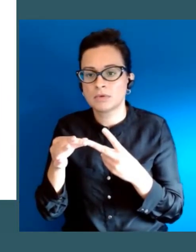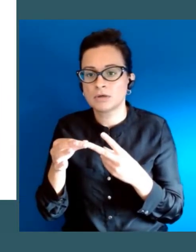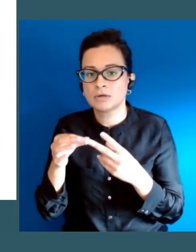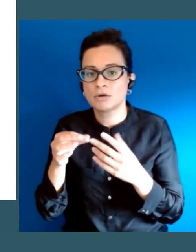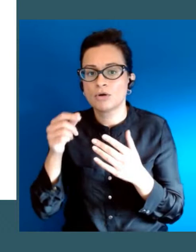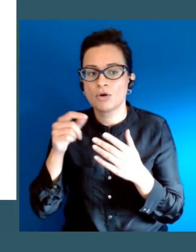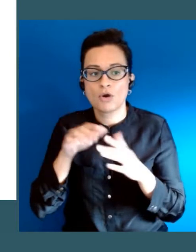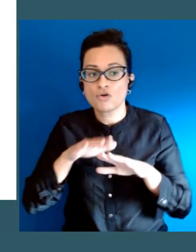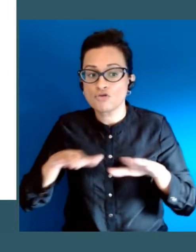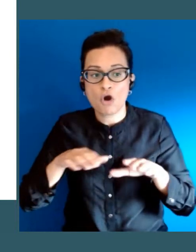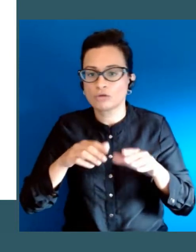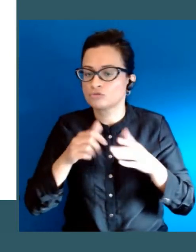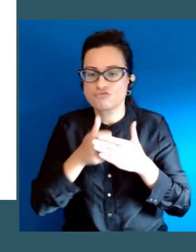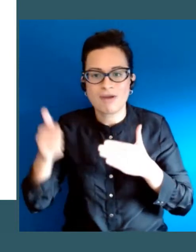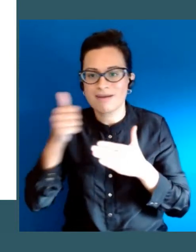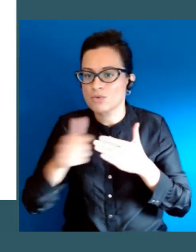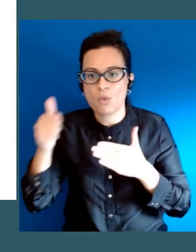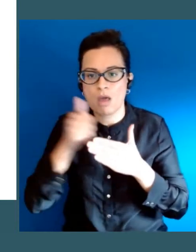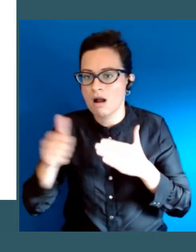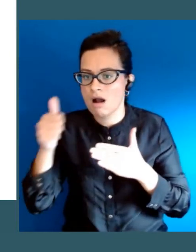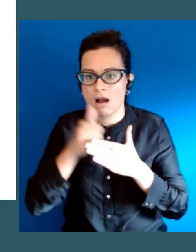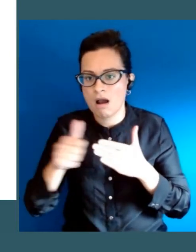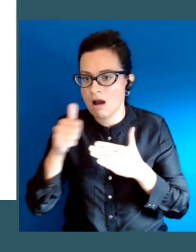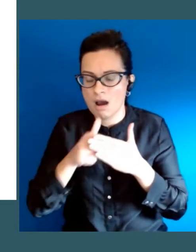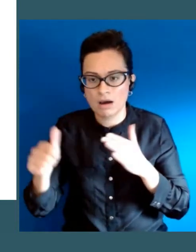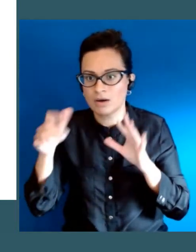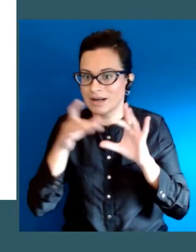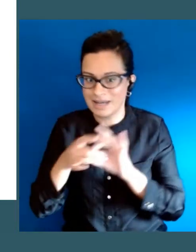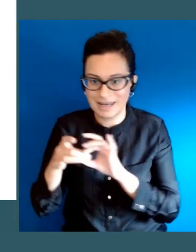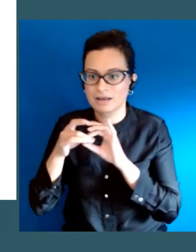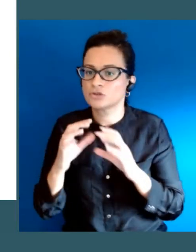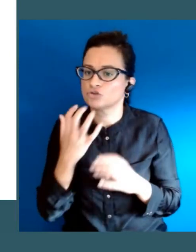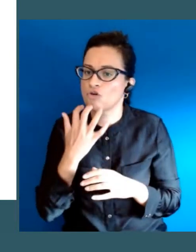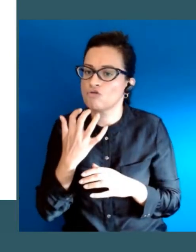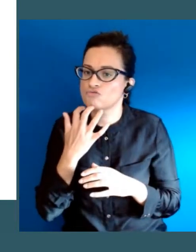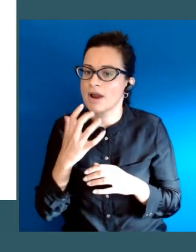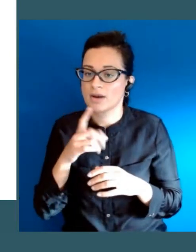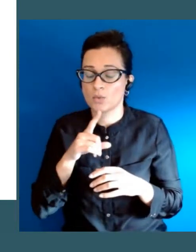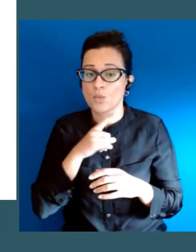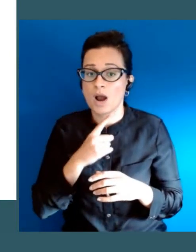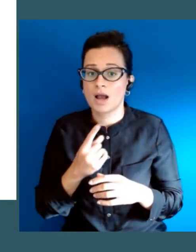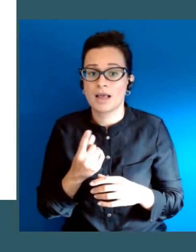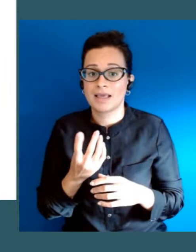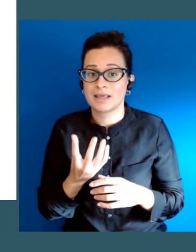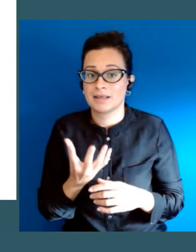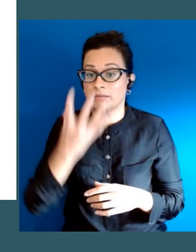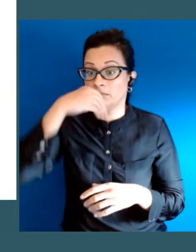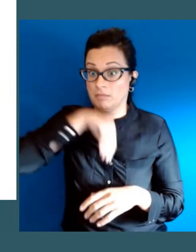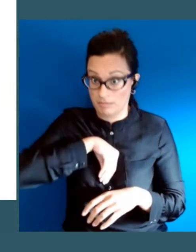immune activation and tolerance induction by ingestion of allergens by the mother.